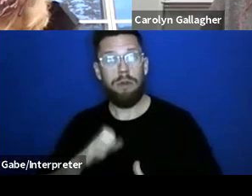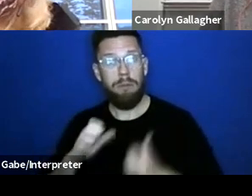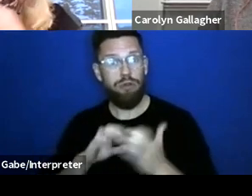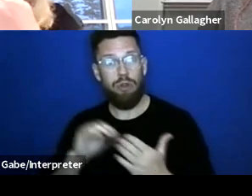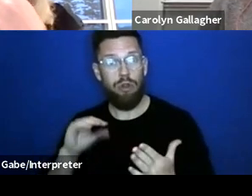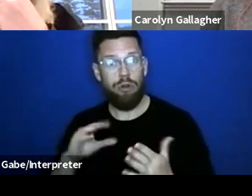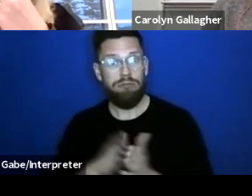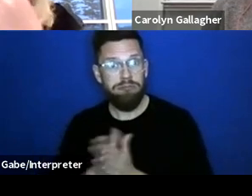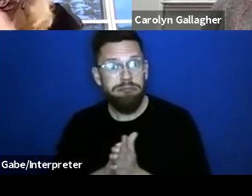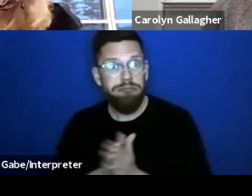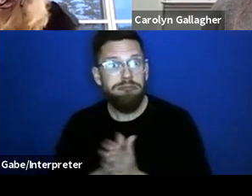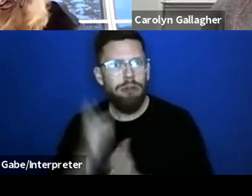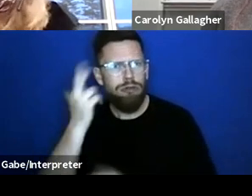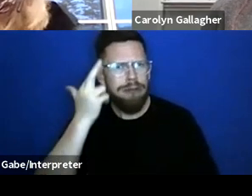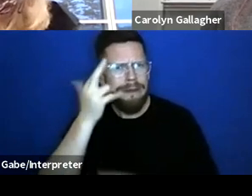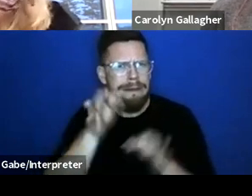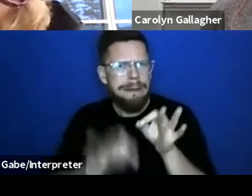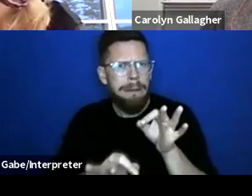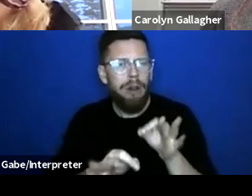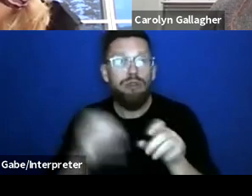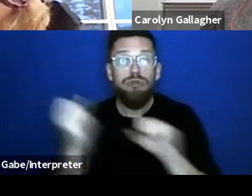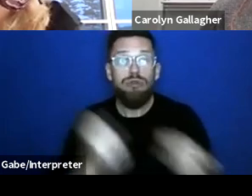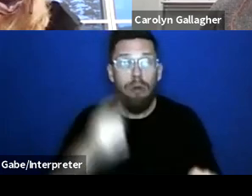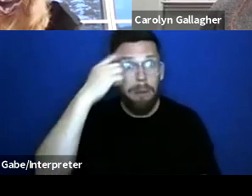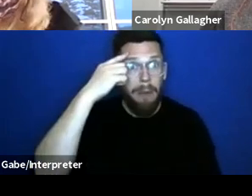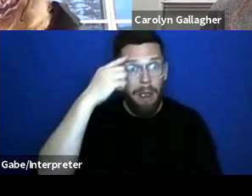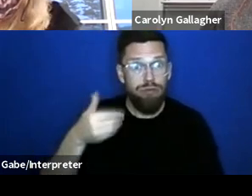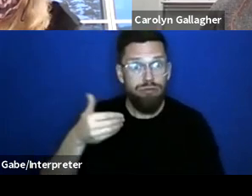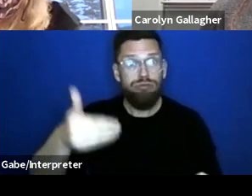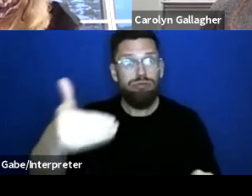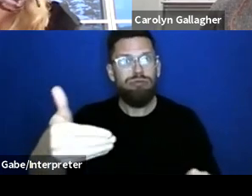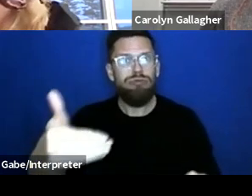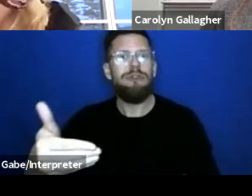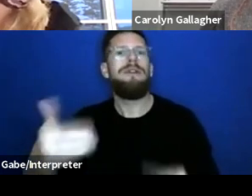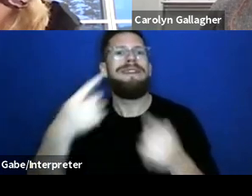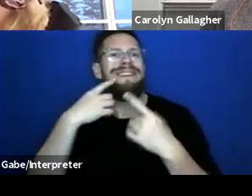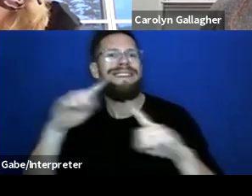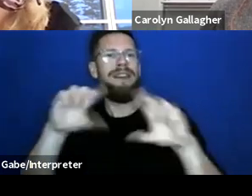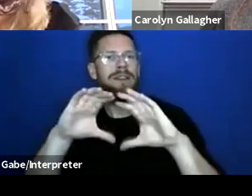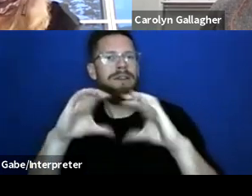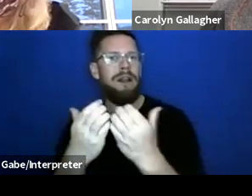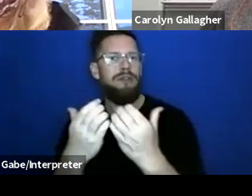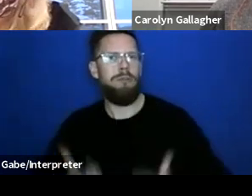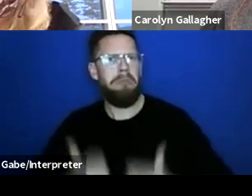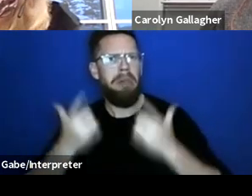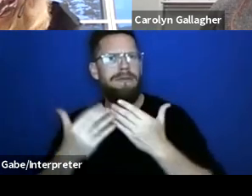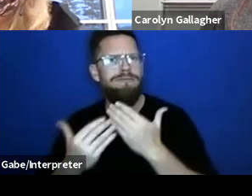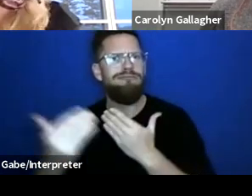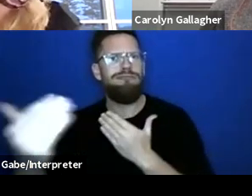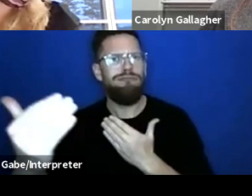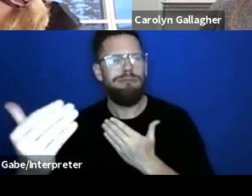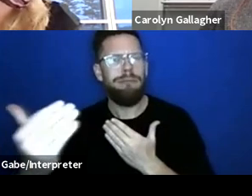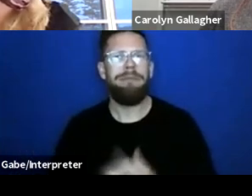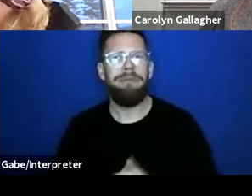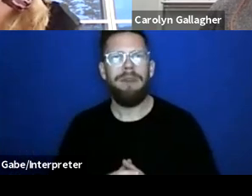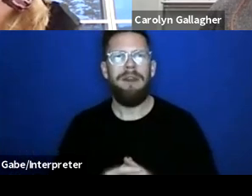The rationale was simple: strong minds will lead to success in the classroom and life. In supporting this priority, the district spent a full academic year working through a task